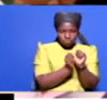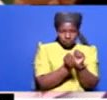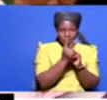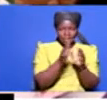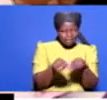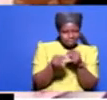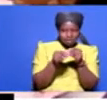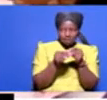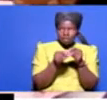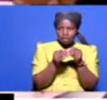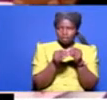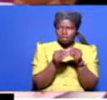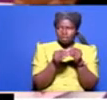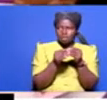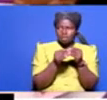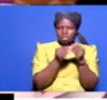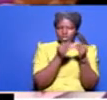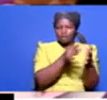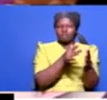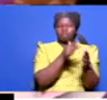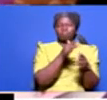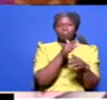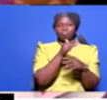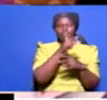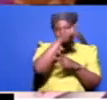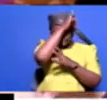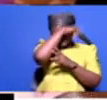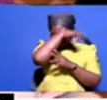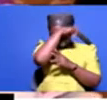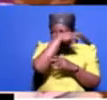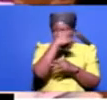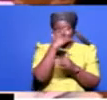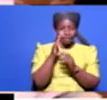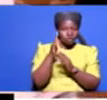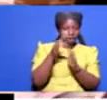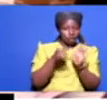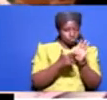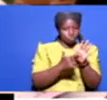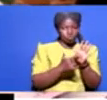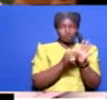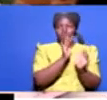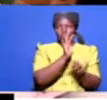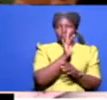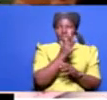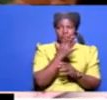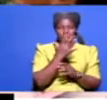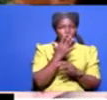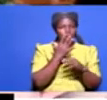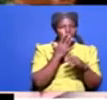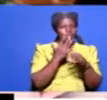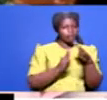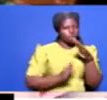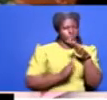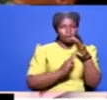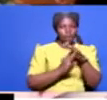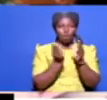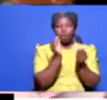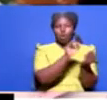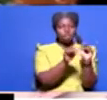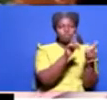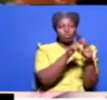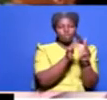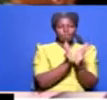honorary Doctor of Laws degree as a testament to his distinguished and outstanding contribution to public